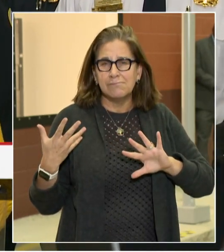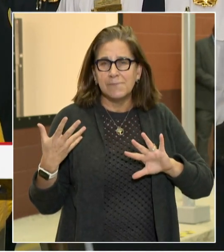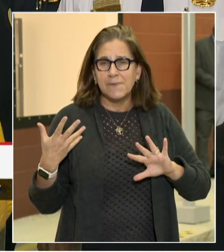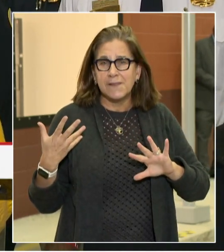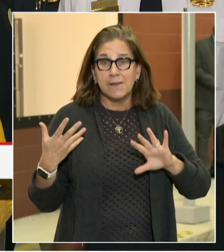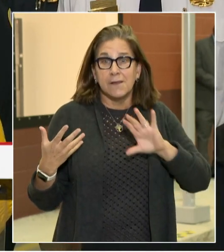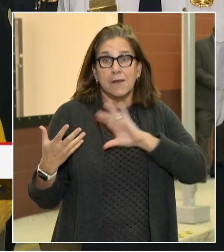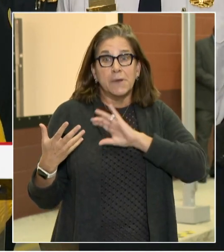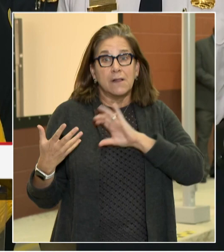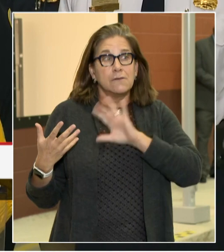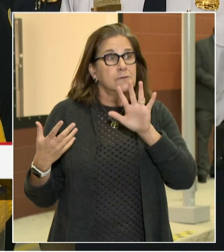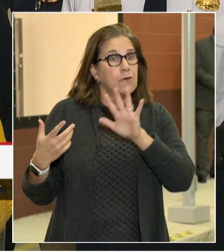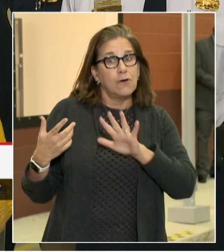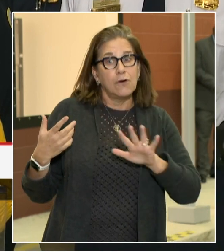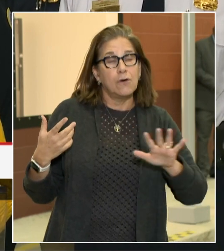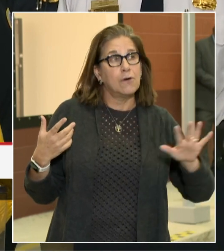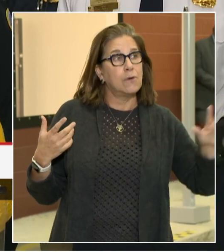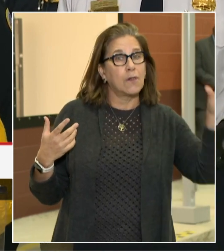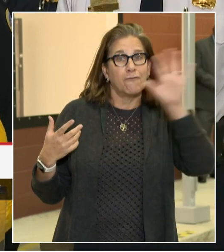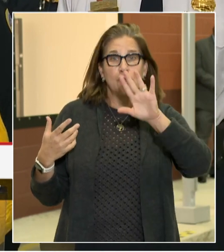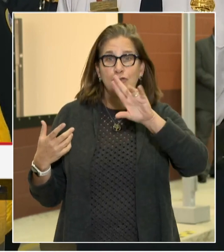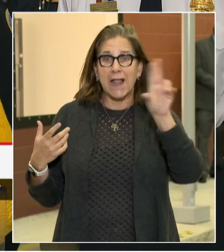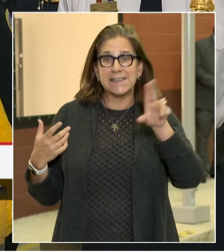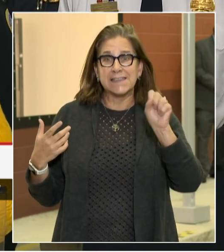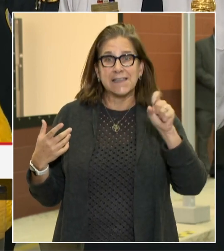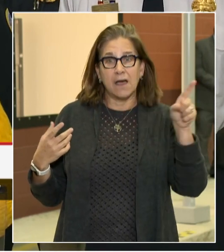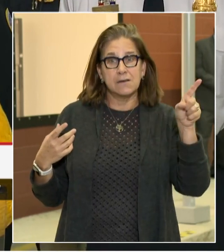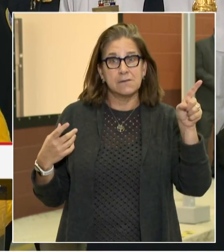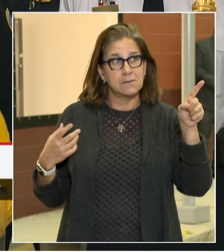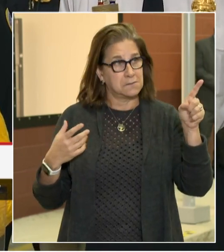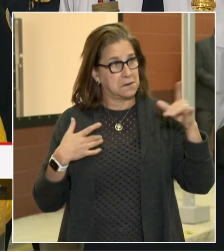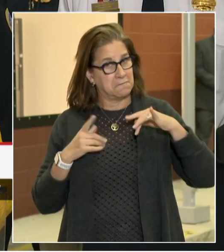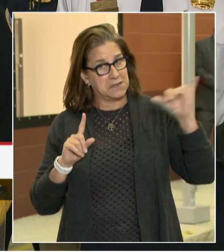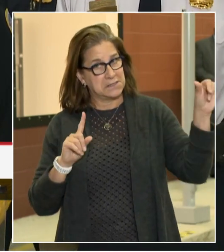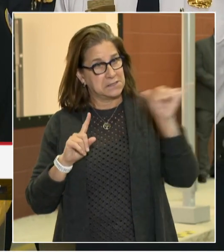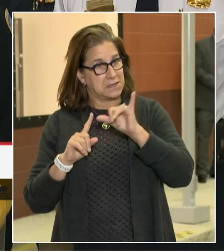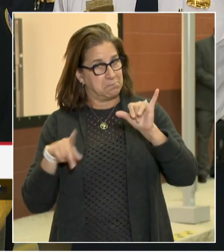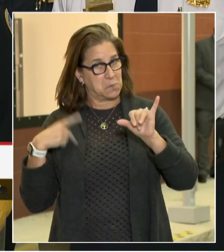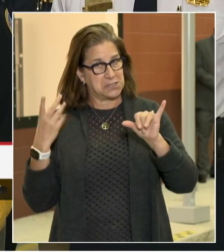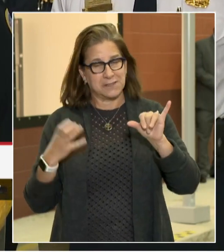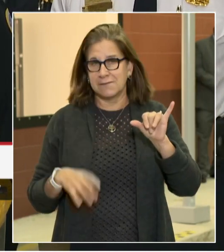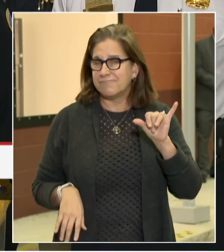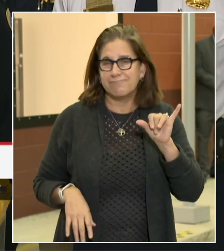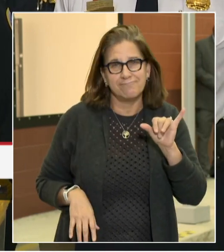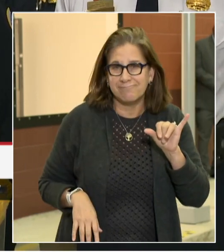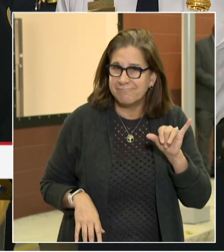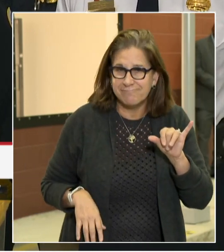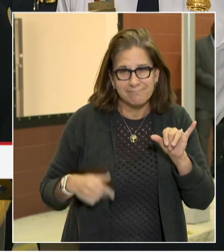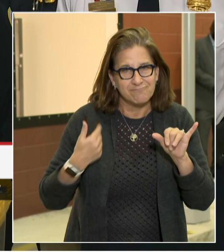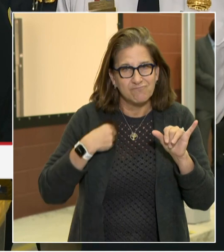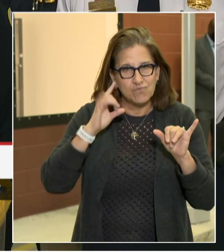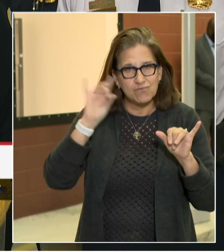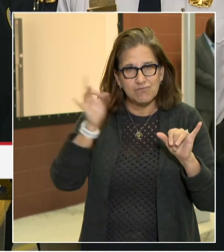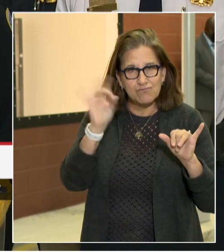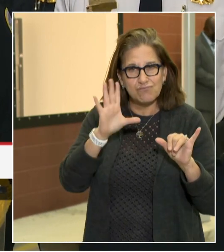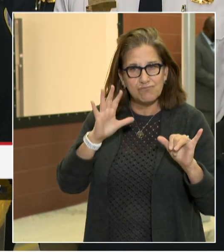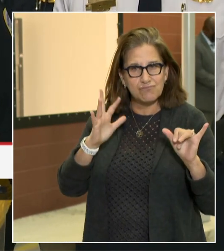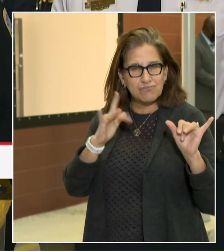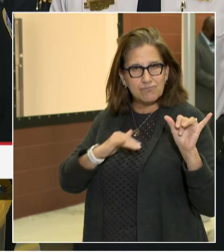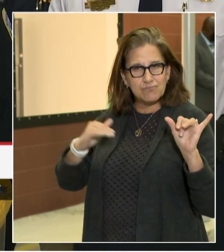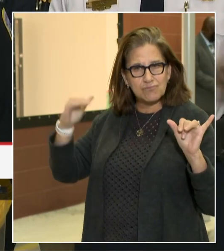the history and culture of our city like we do. And not every department in our country found a way to host more than